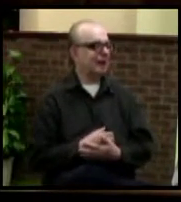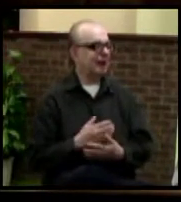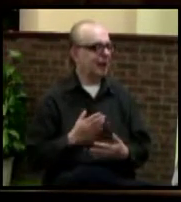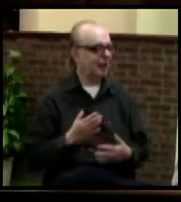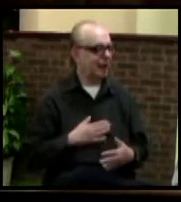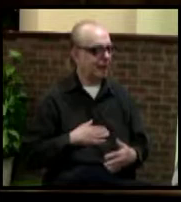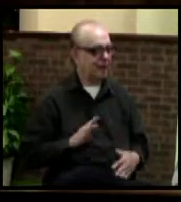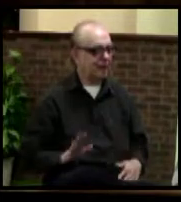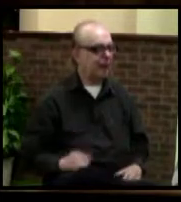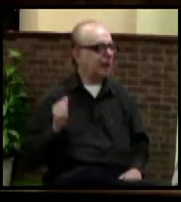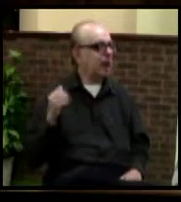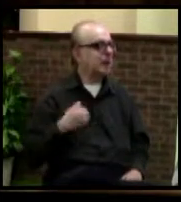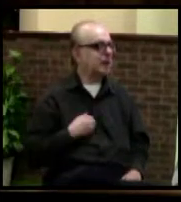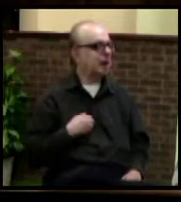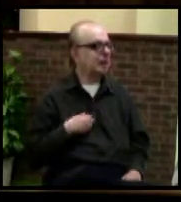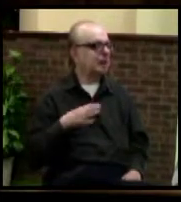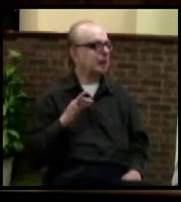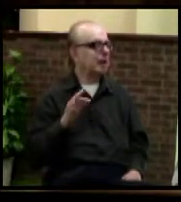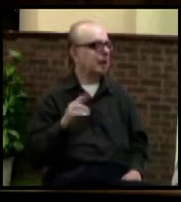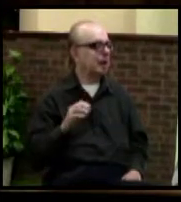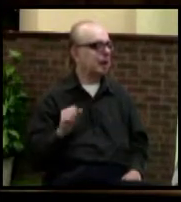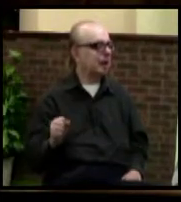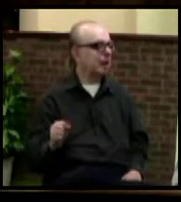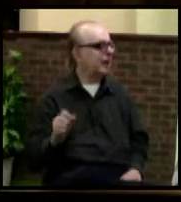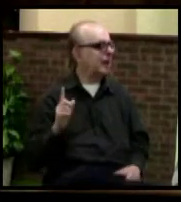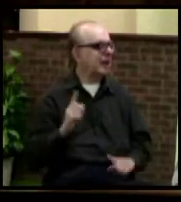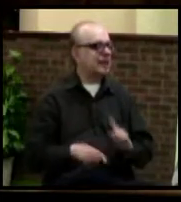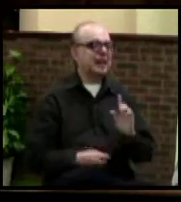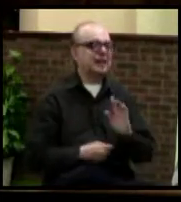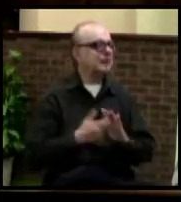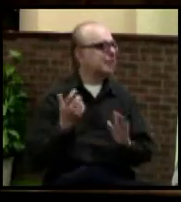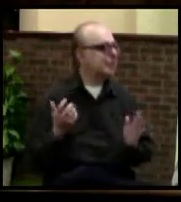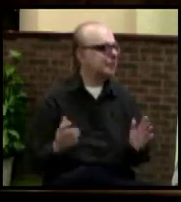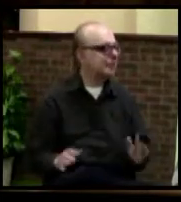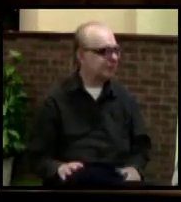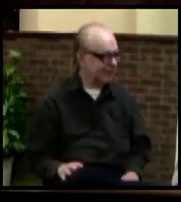And my dog had gotten fleas and I couldn't get rid of them.